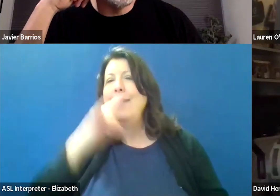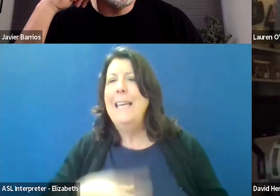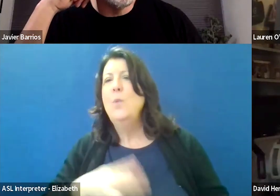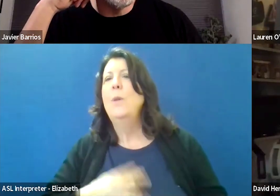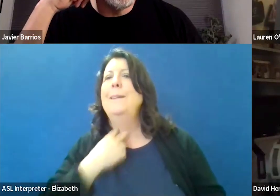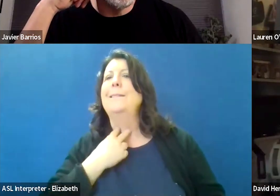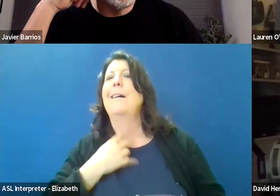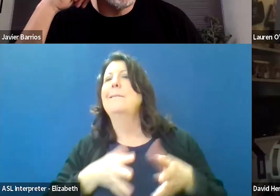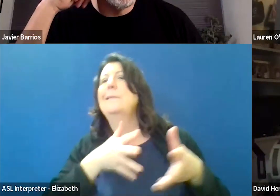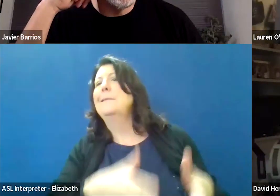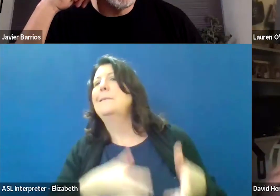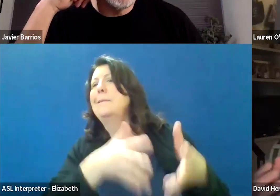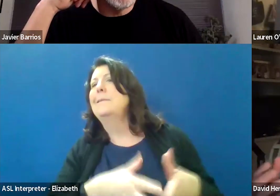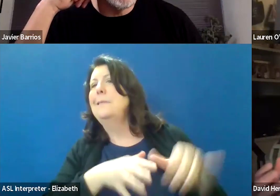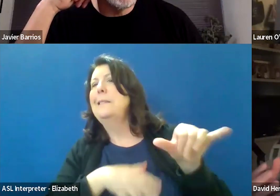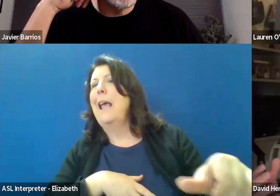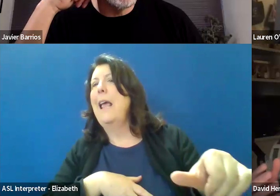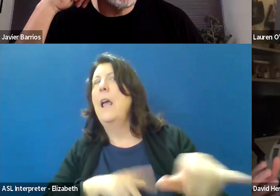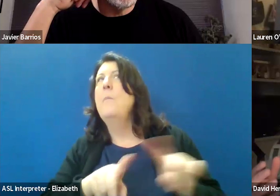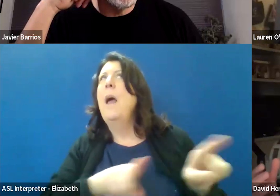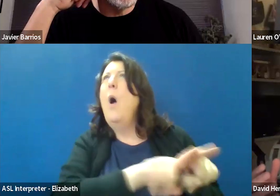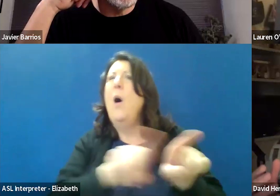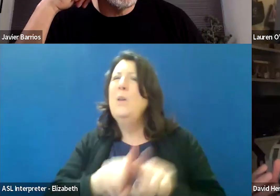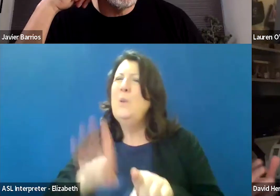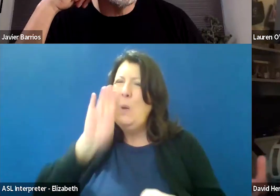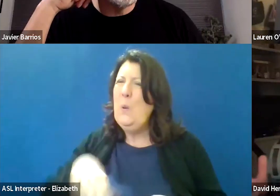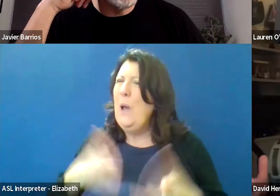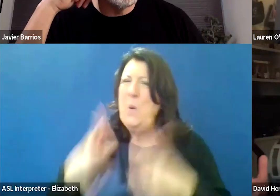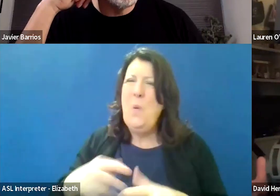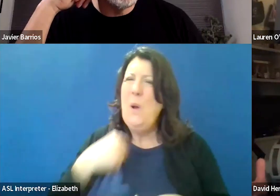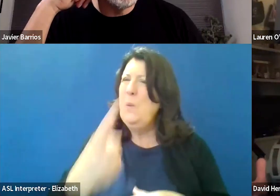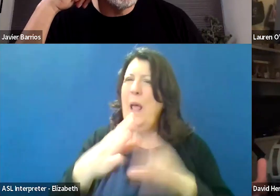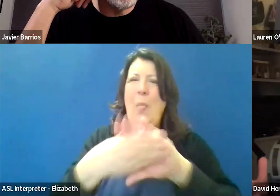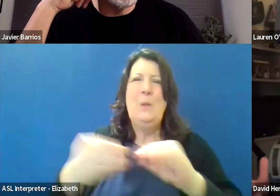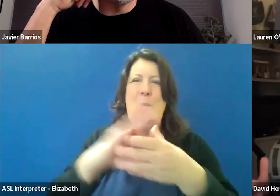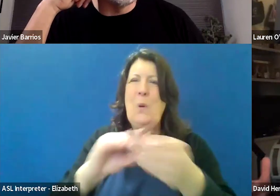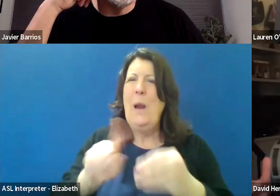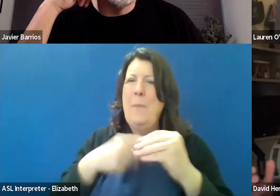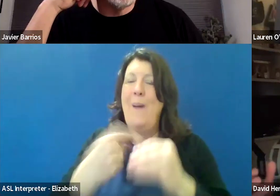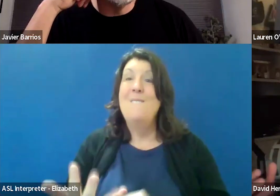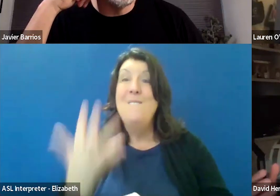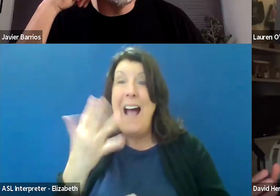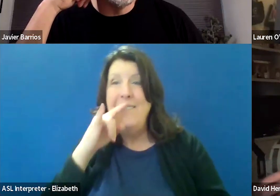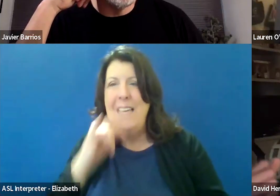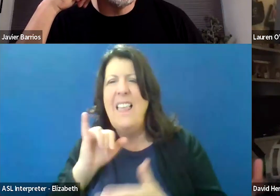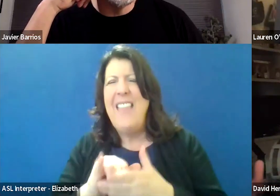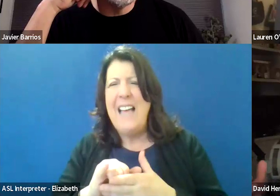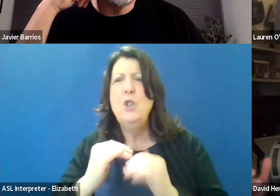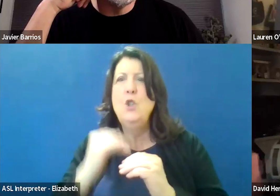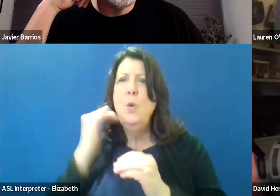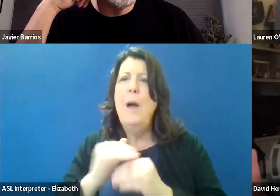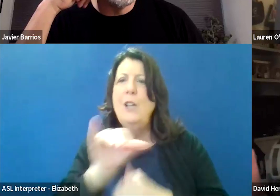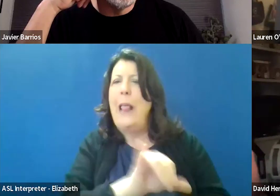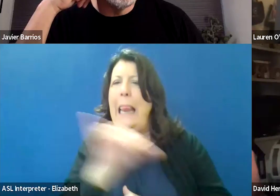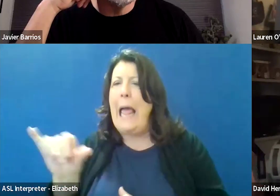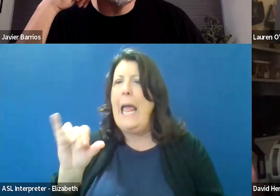Right. But I also knew that I didn't want to tell the story of 5 kids because that's kind of Dead Poet Society in a way. Right. I wanted to get out of that or